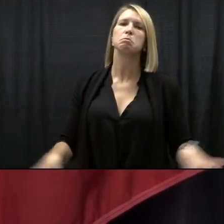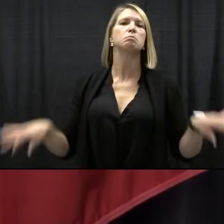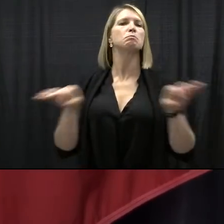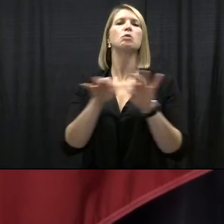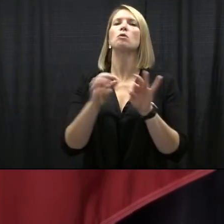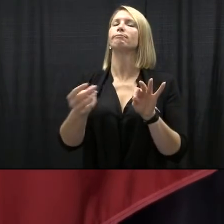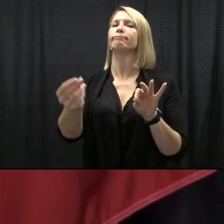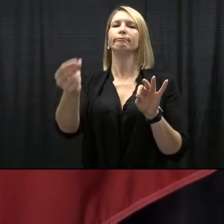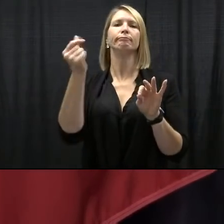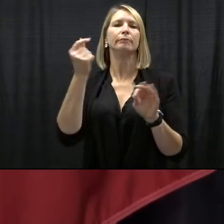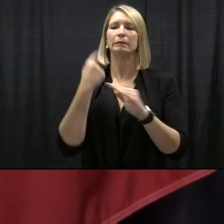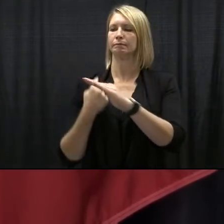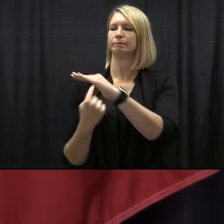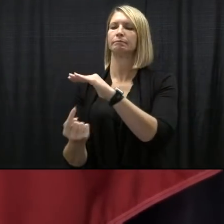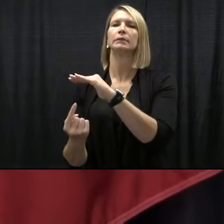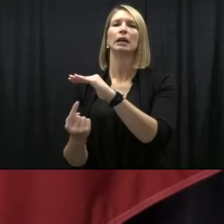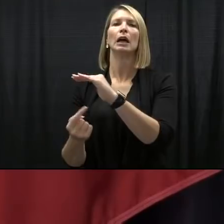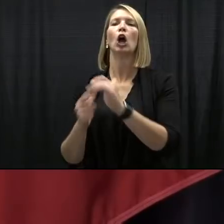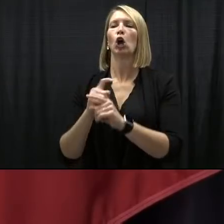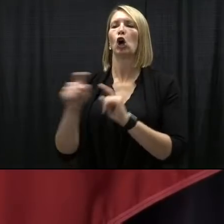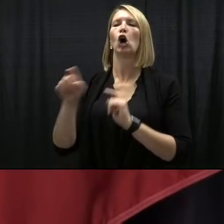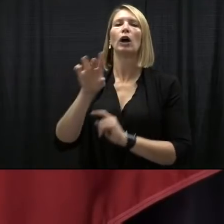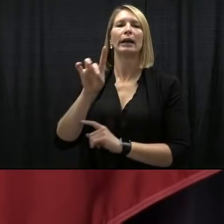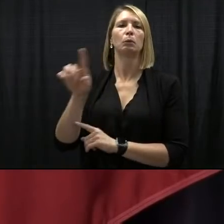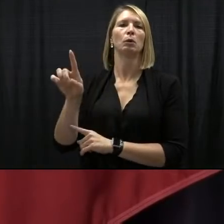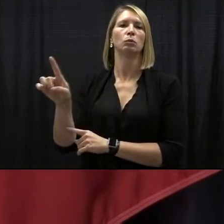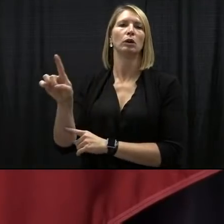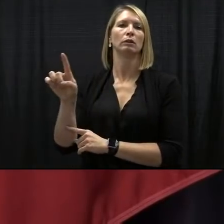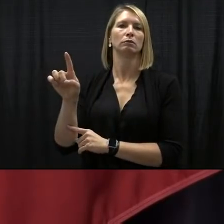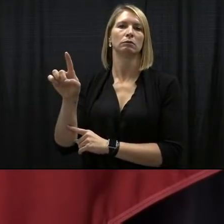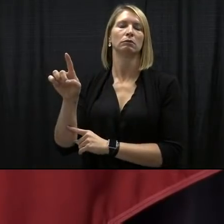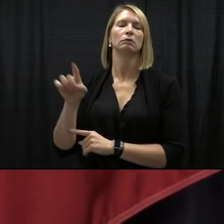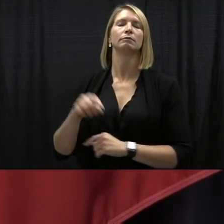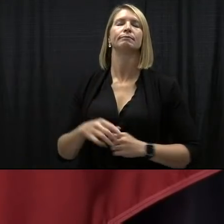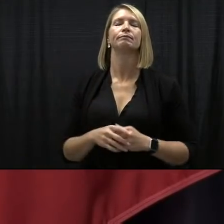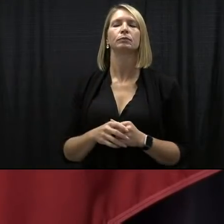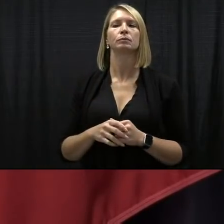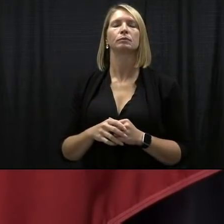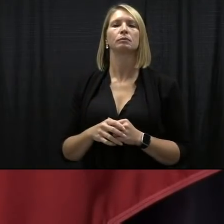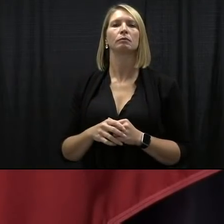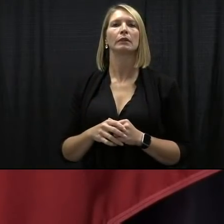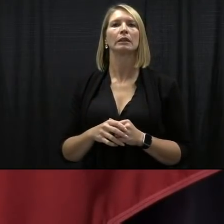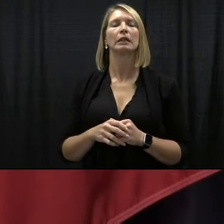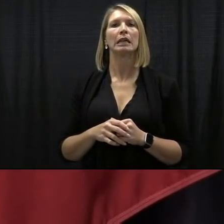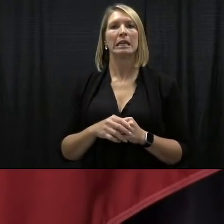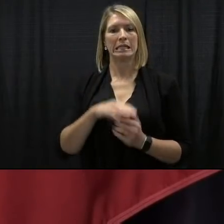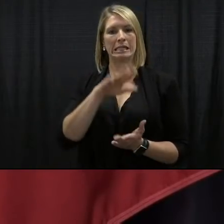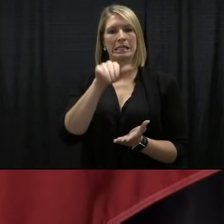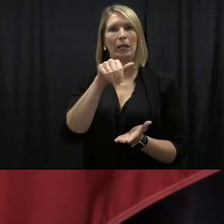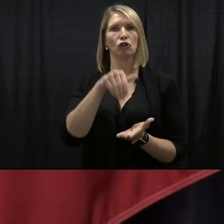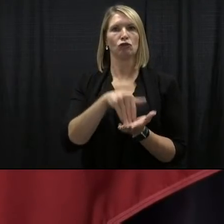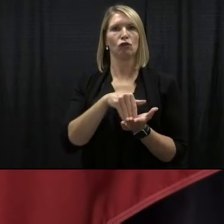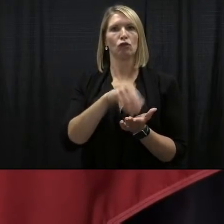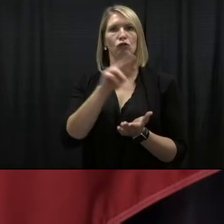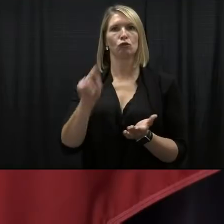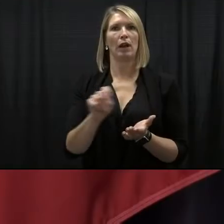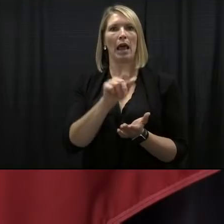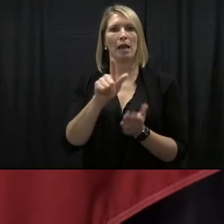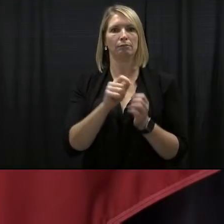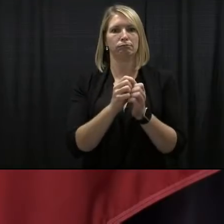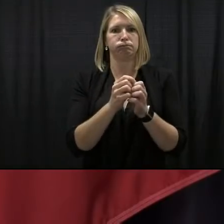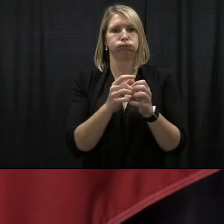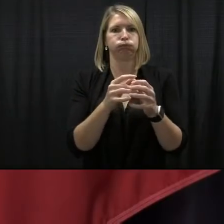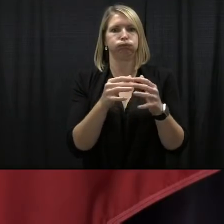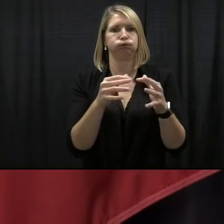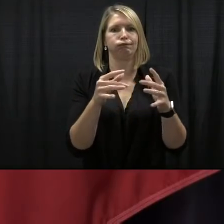health. We continue to see community transmission in the central region of this province. This, combined with several other clusters